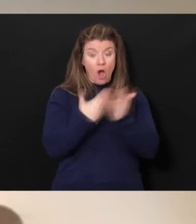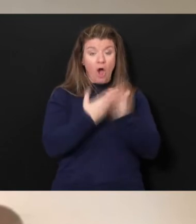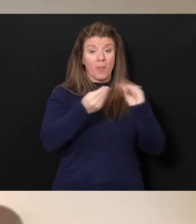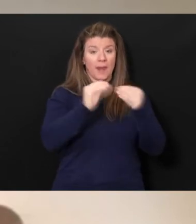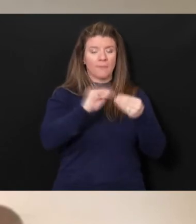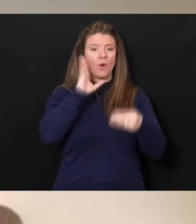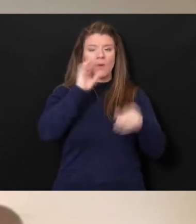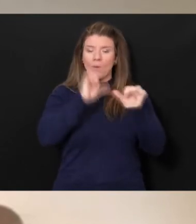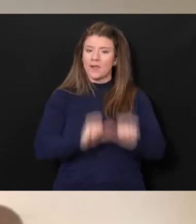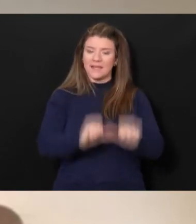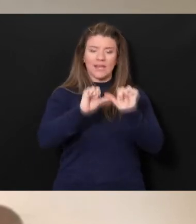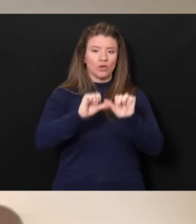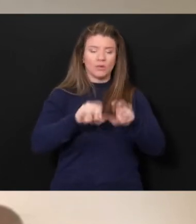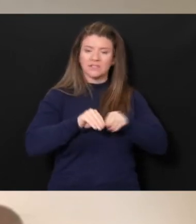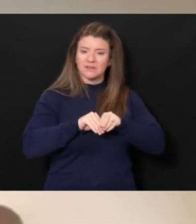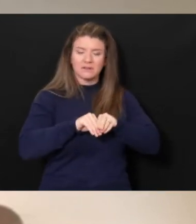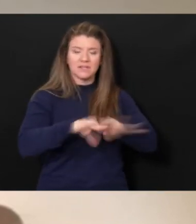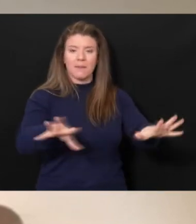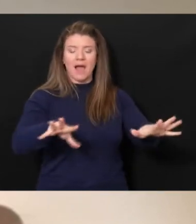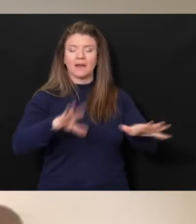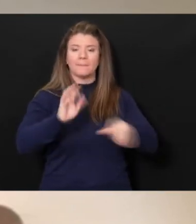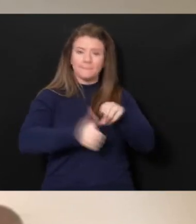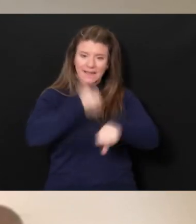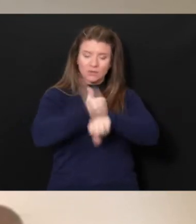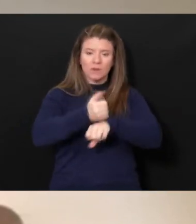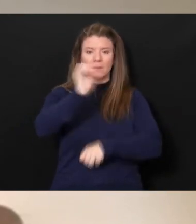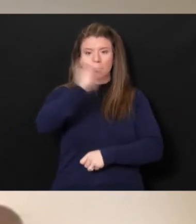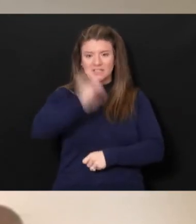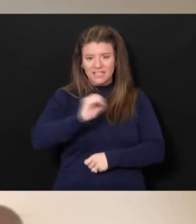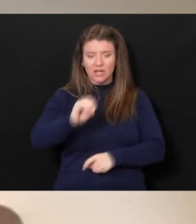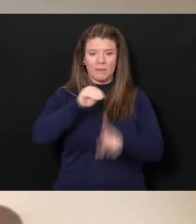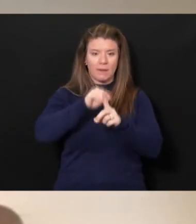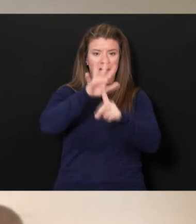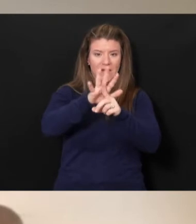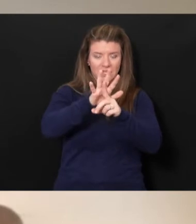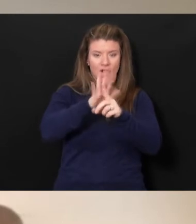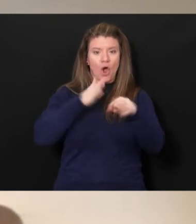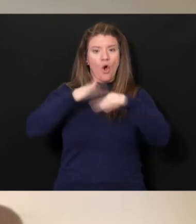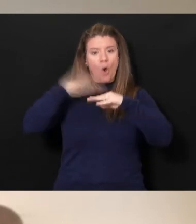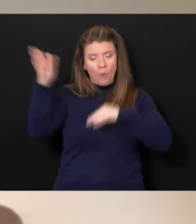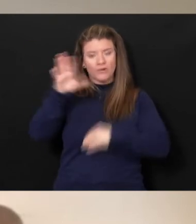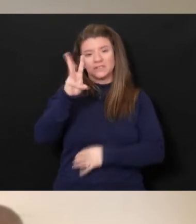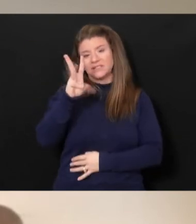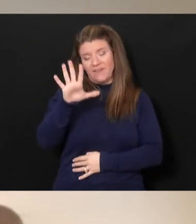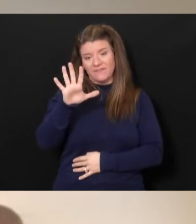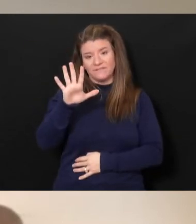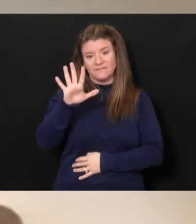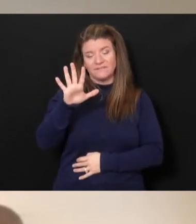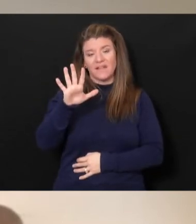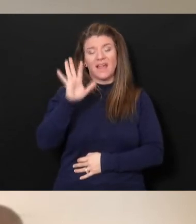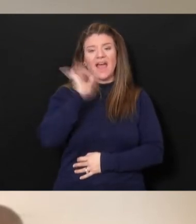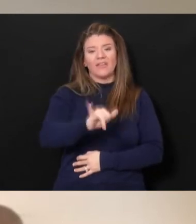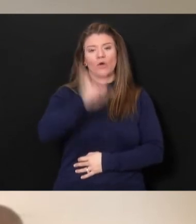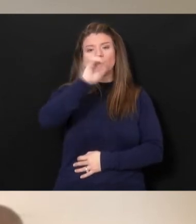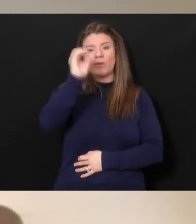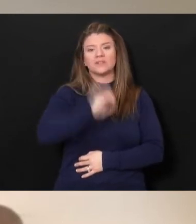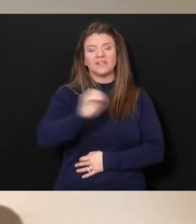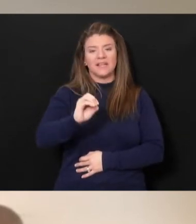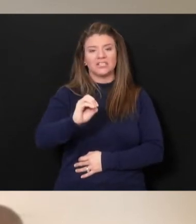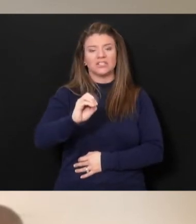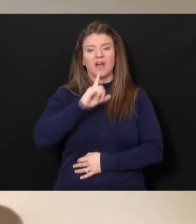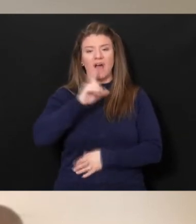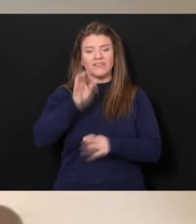continue to distribute doses based on the percentage of population over age 65 and those percentage of